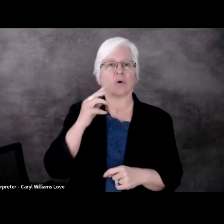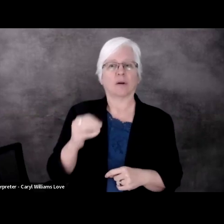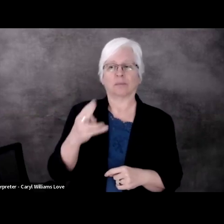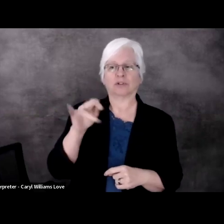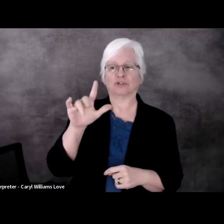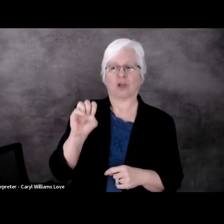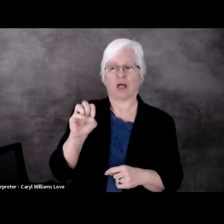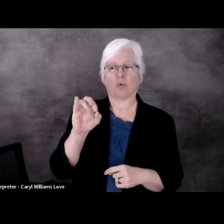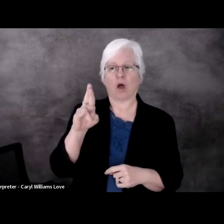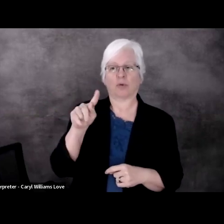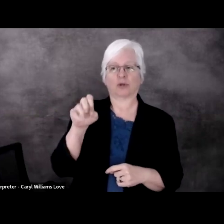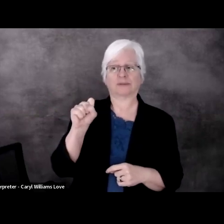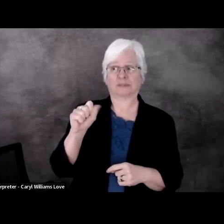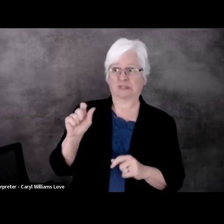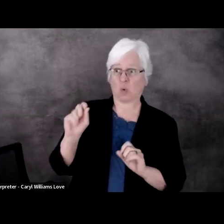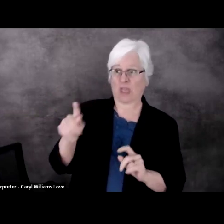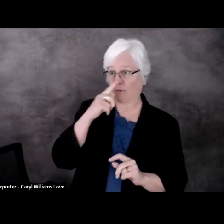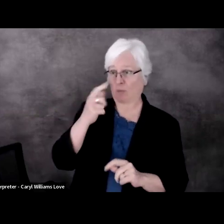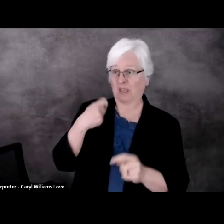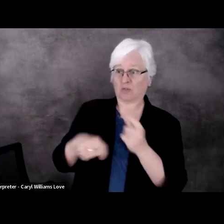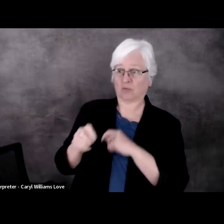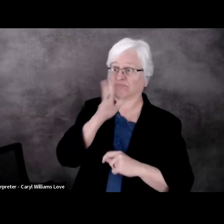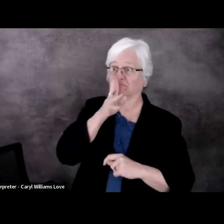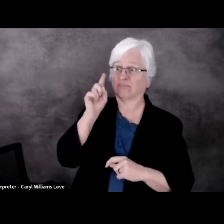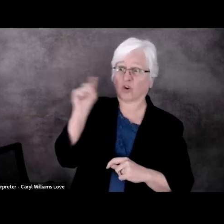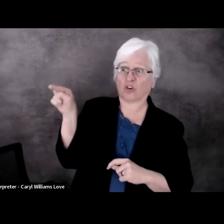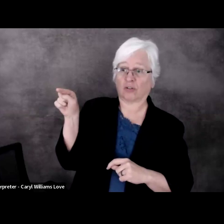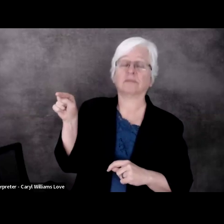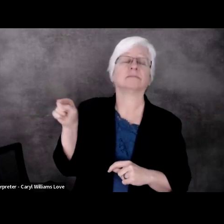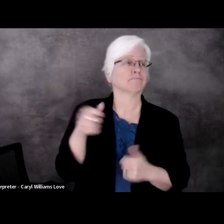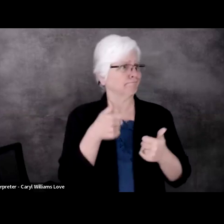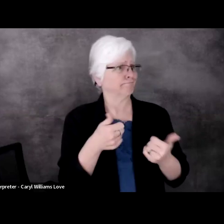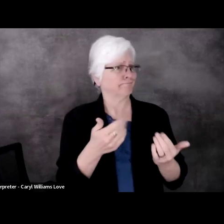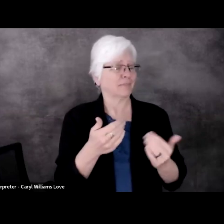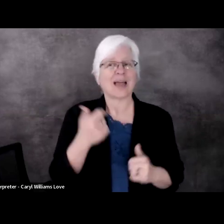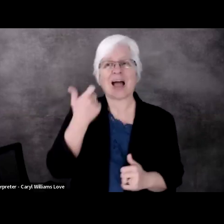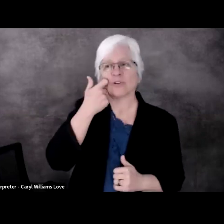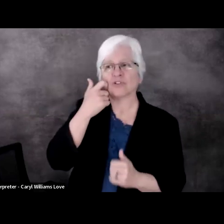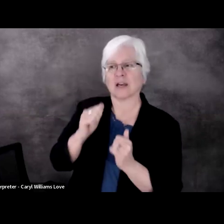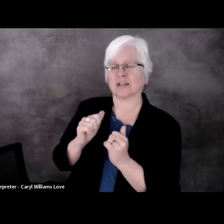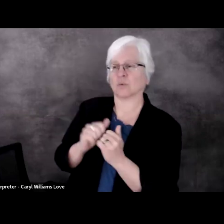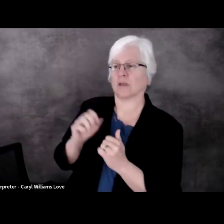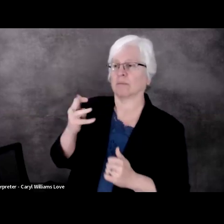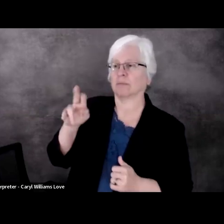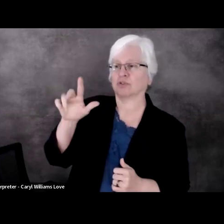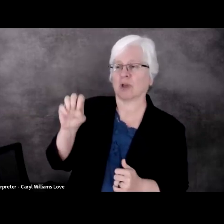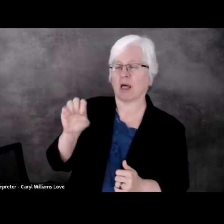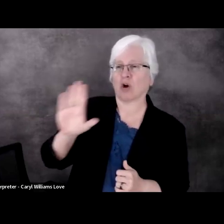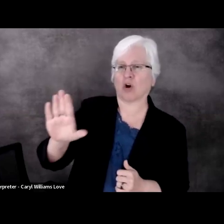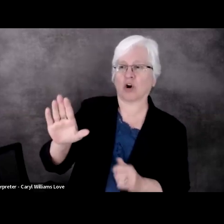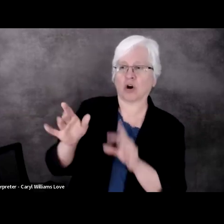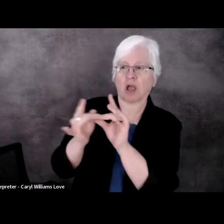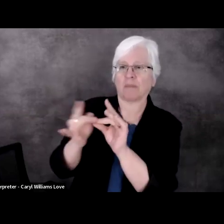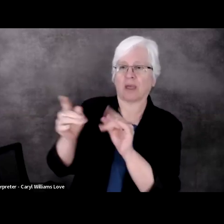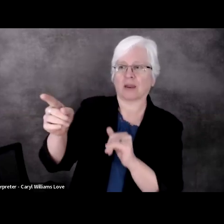on her behalf. Yes, please. Thank you. I was also just with Michelle McDaniel's comment, thinking about this related